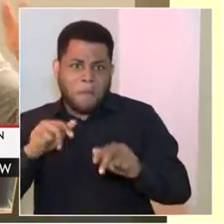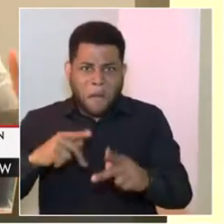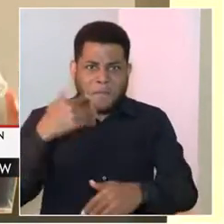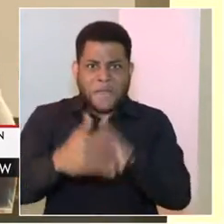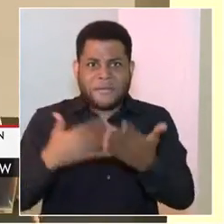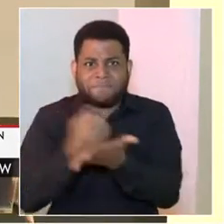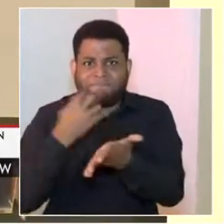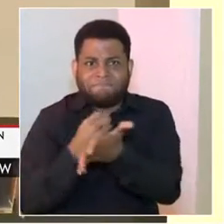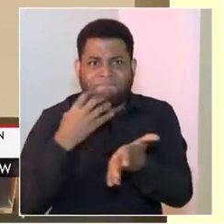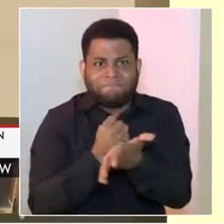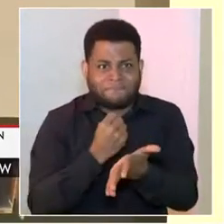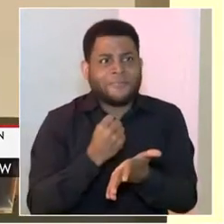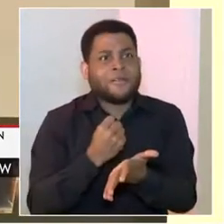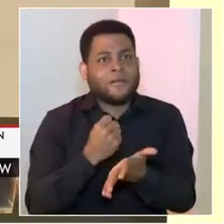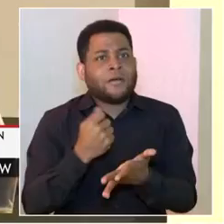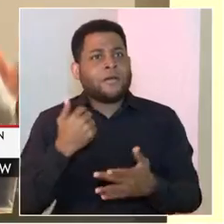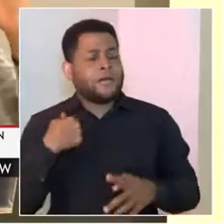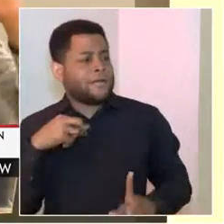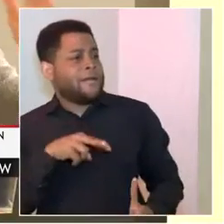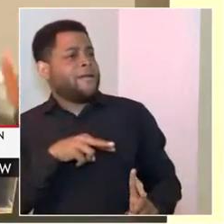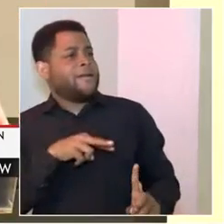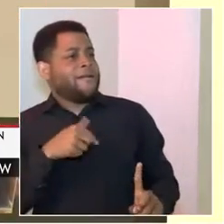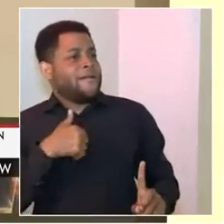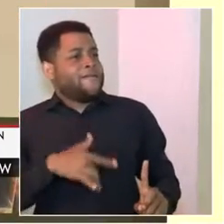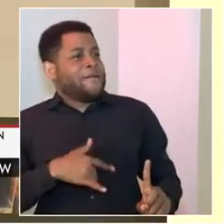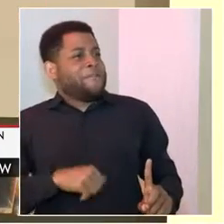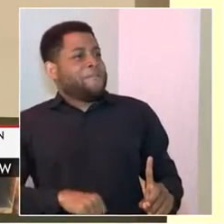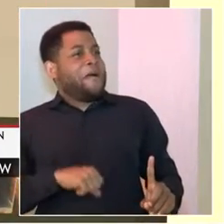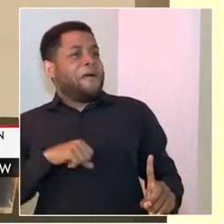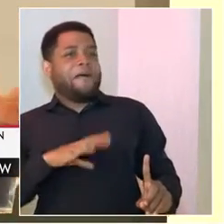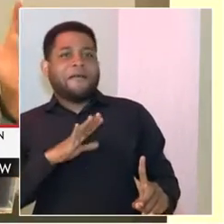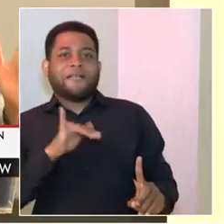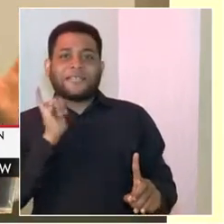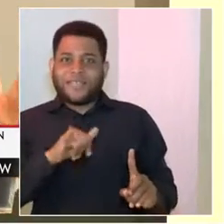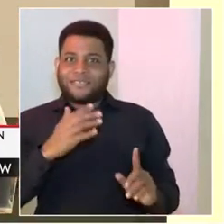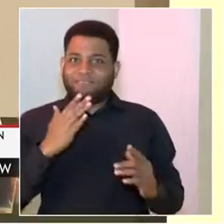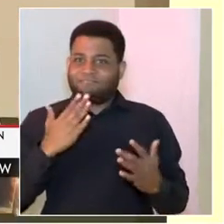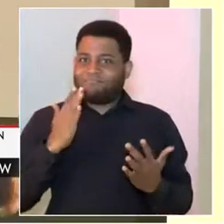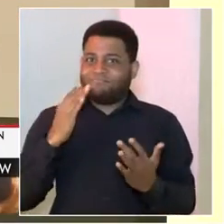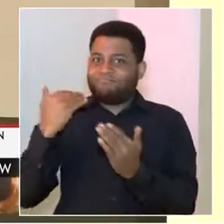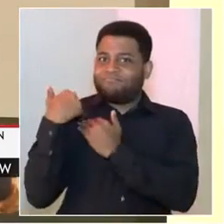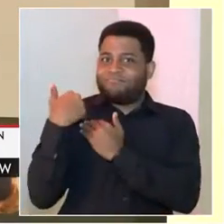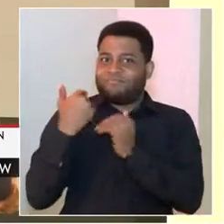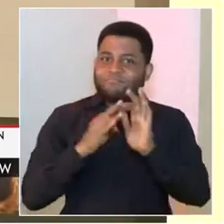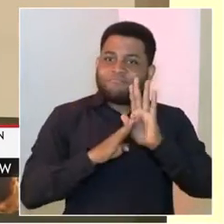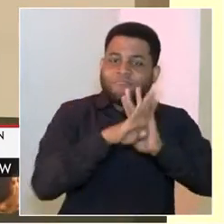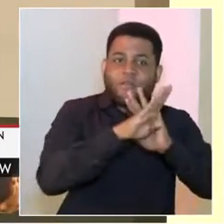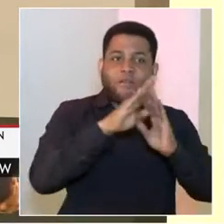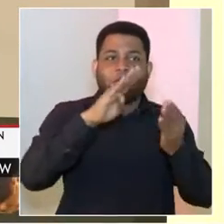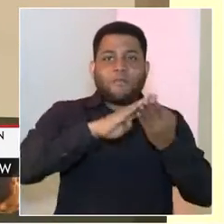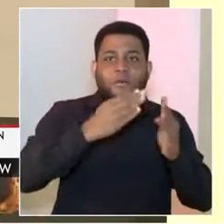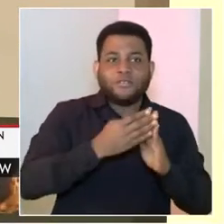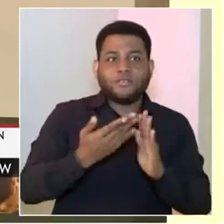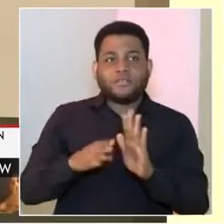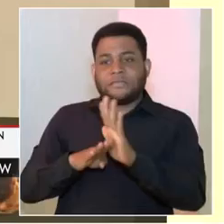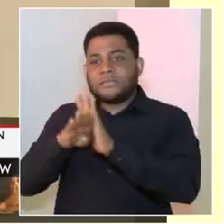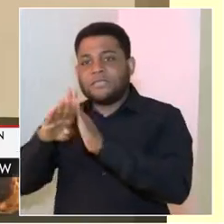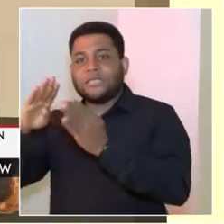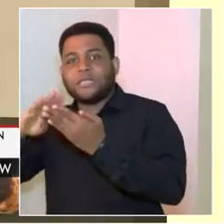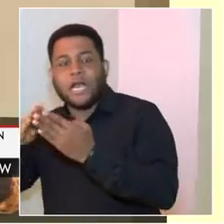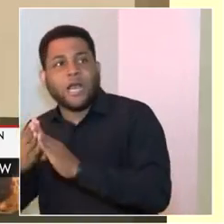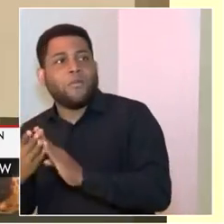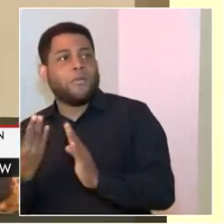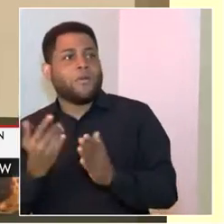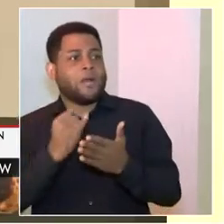community, retail community, arts and culture, sports communities, people have looked to Washington, D.C. as a